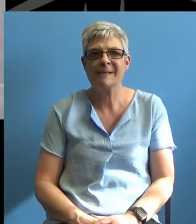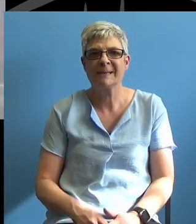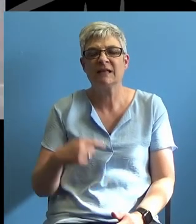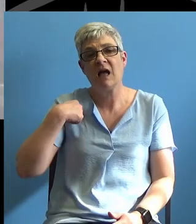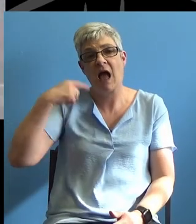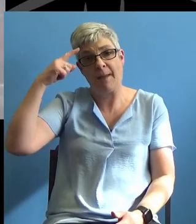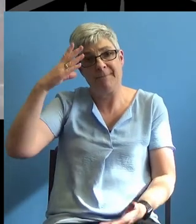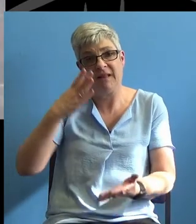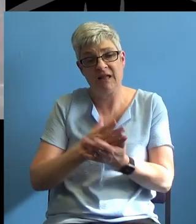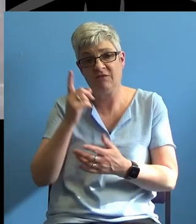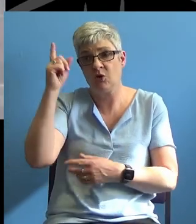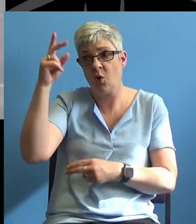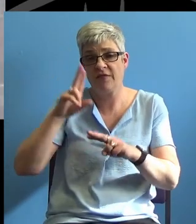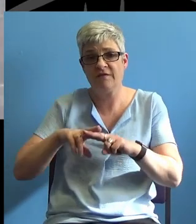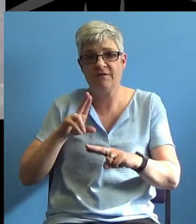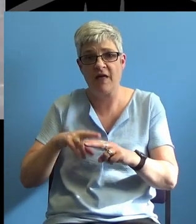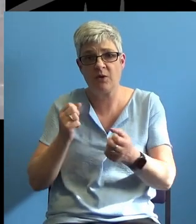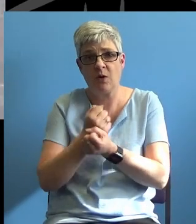I believe in God.